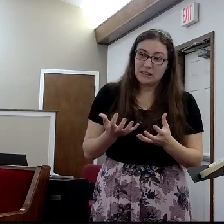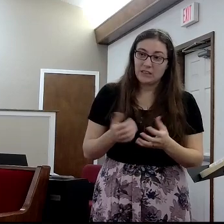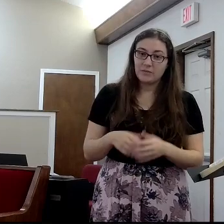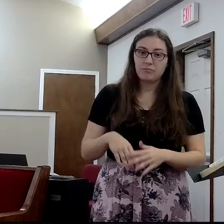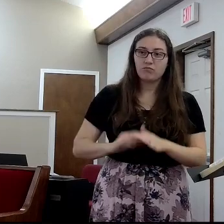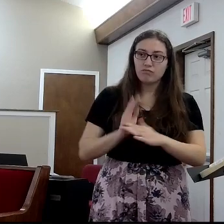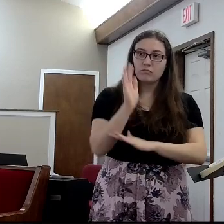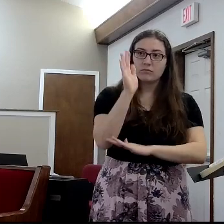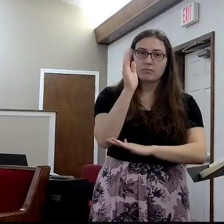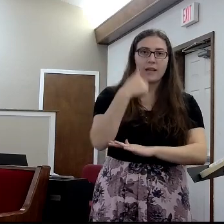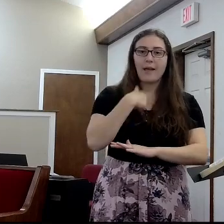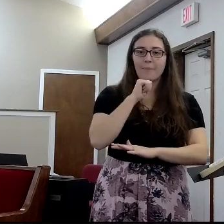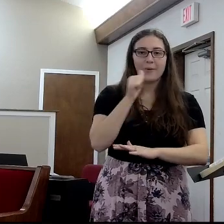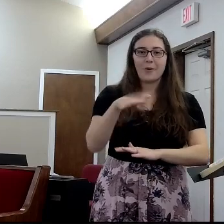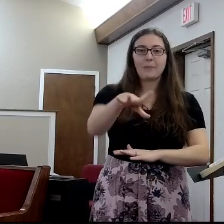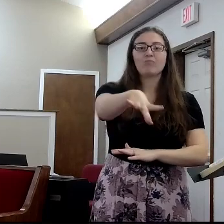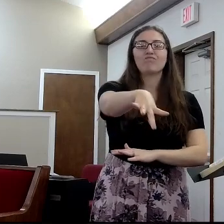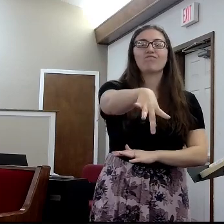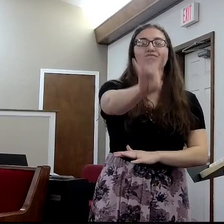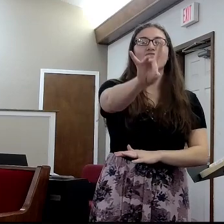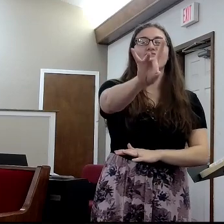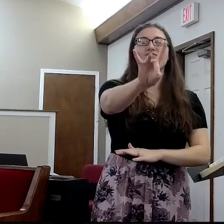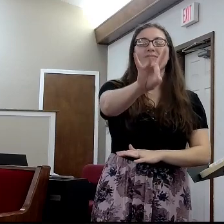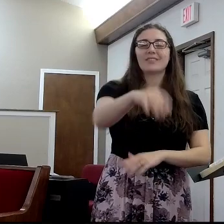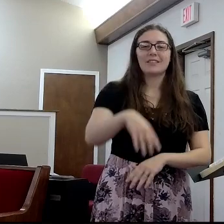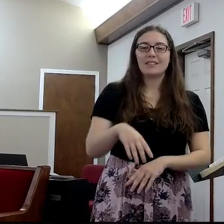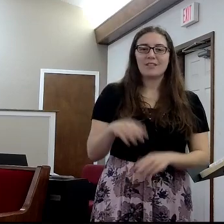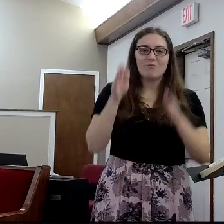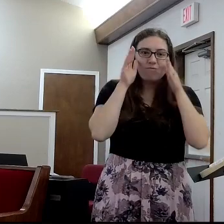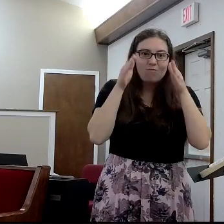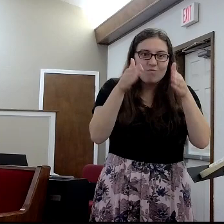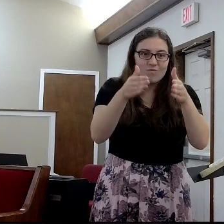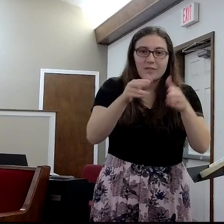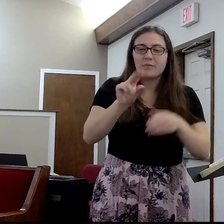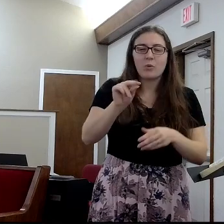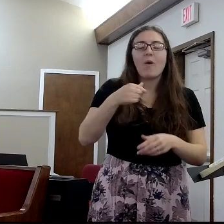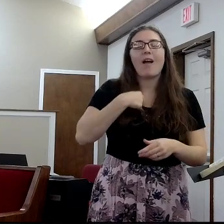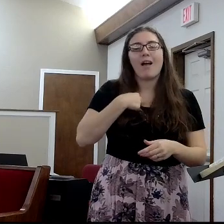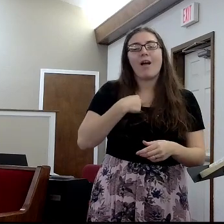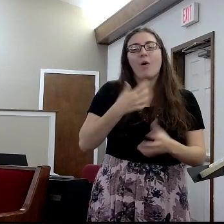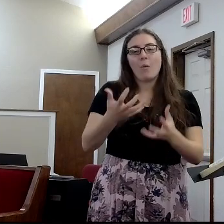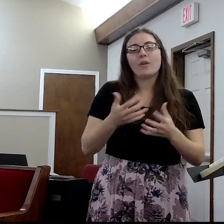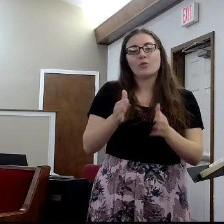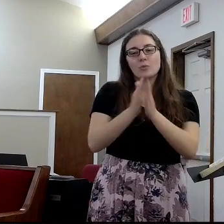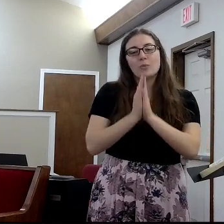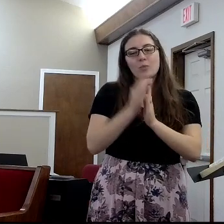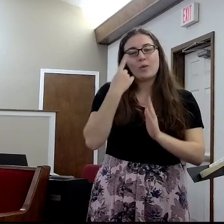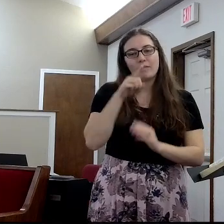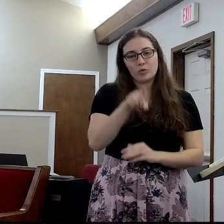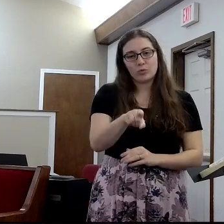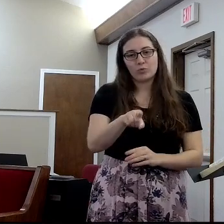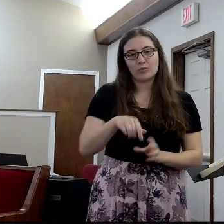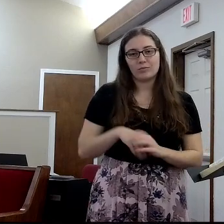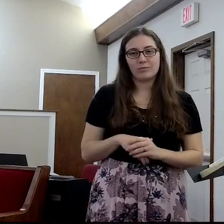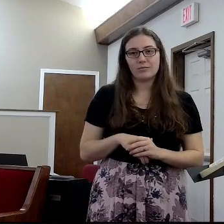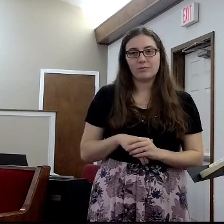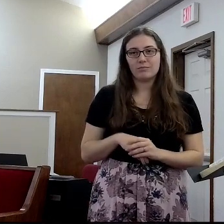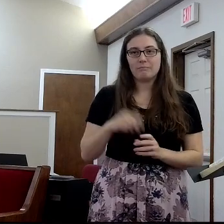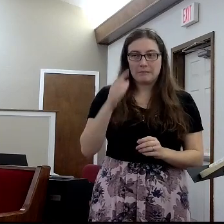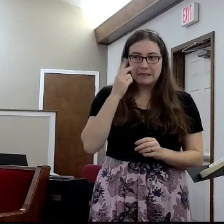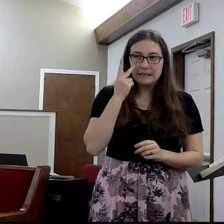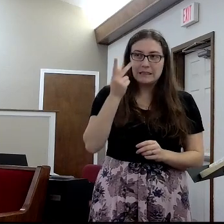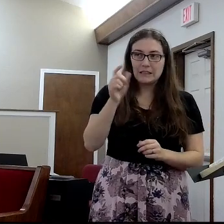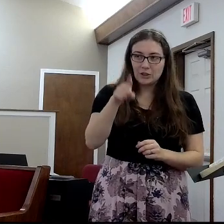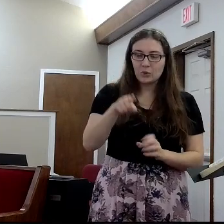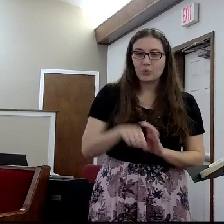should be doing, then raise your hand. Again, I'm not going to come to you. I'm not going to call you out. I just want to pray for you.